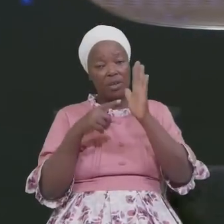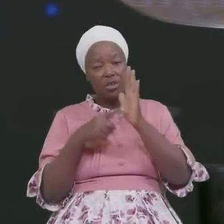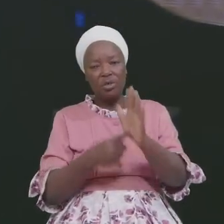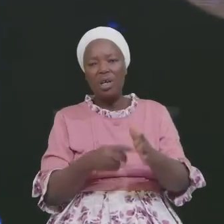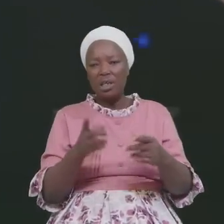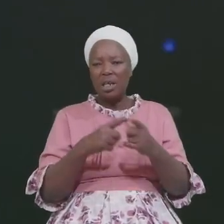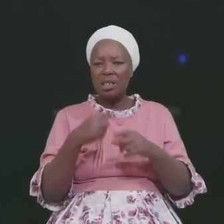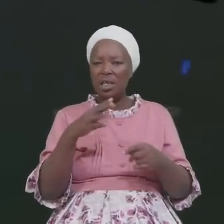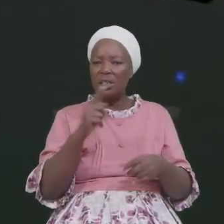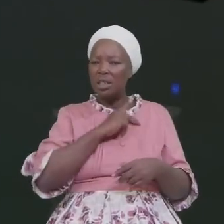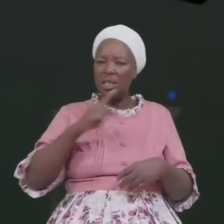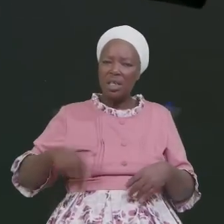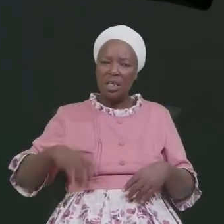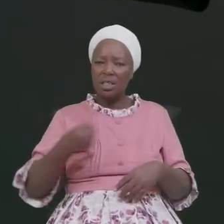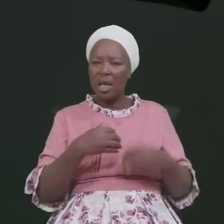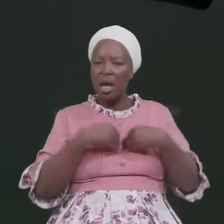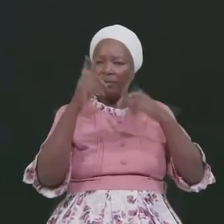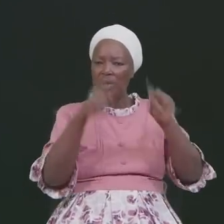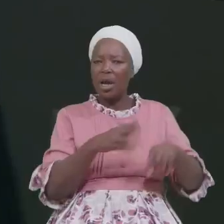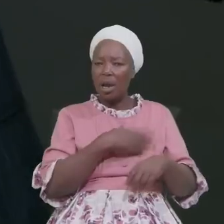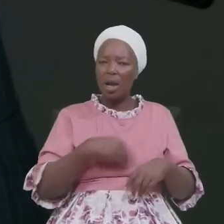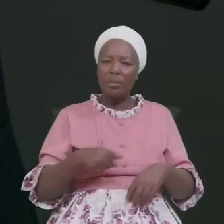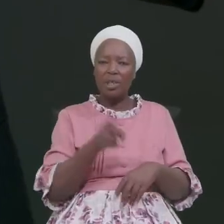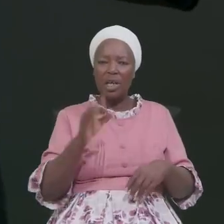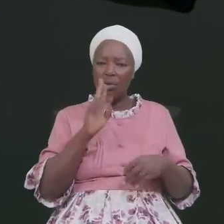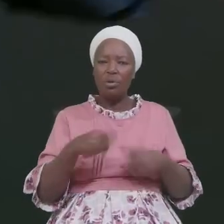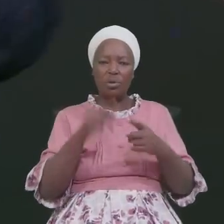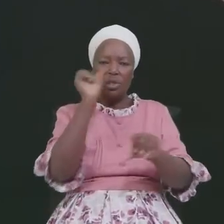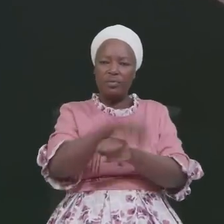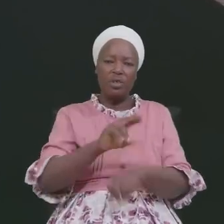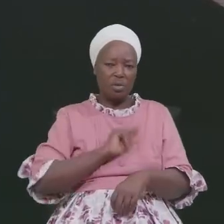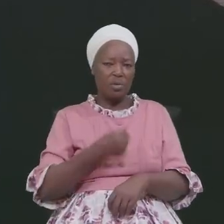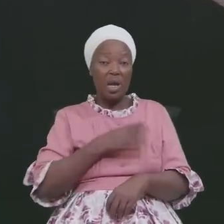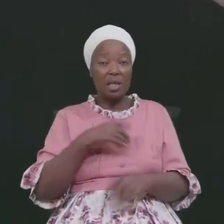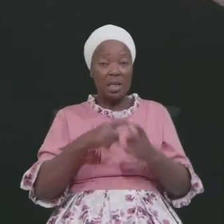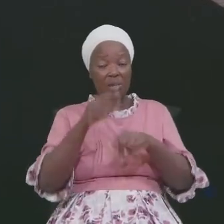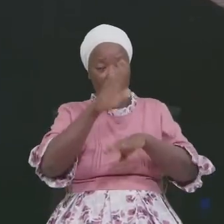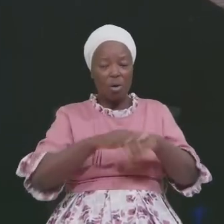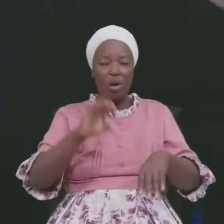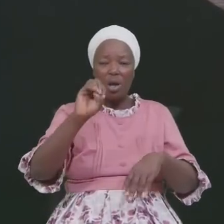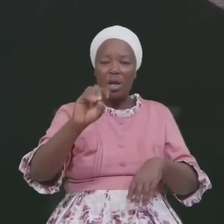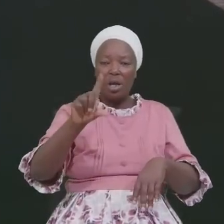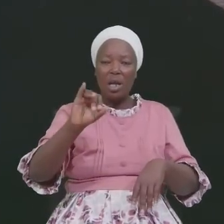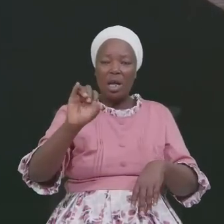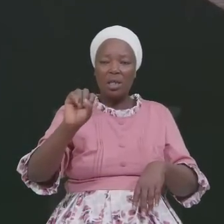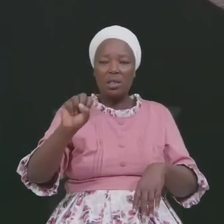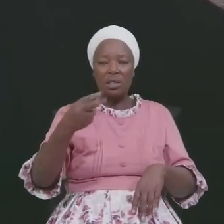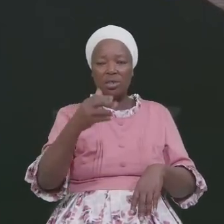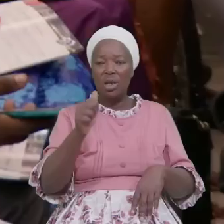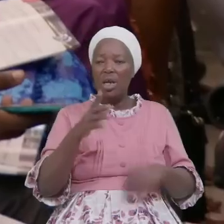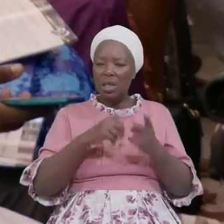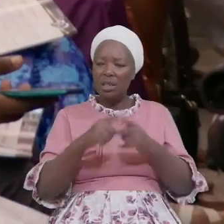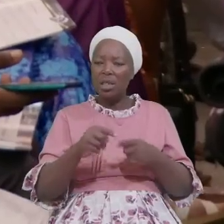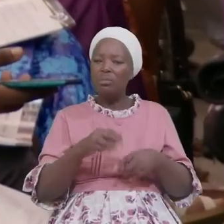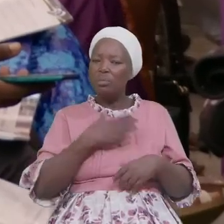the kings have come and they're going to defeat us. And he called Elisha. Elisha, show us the